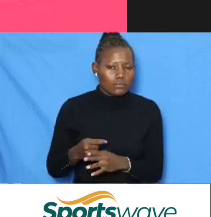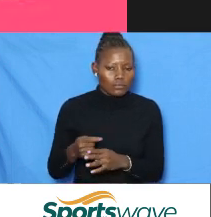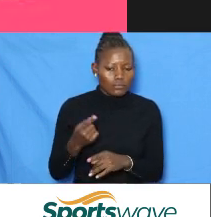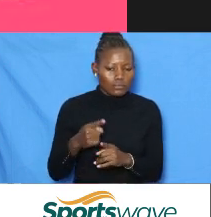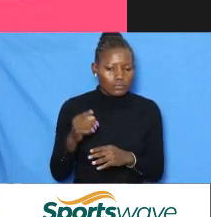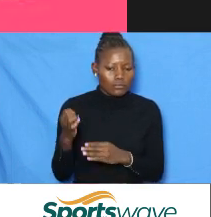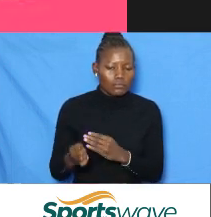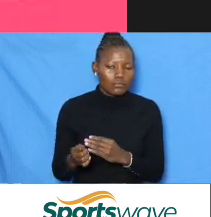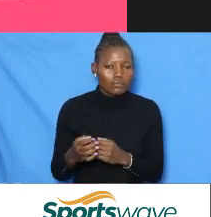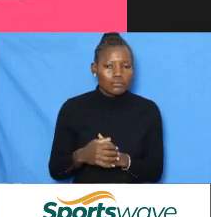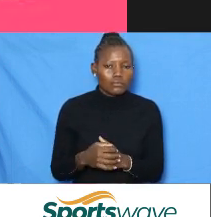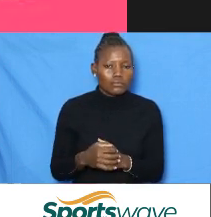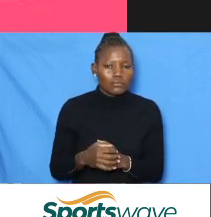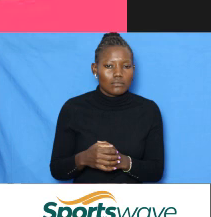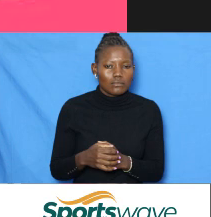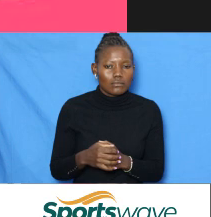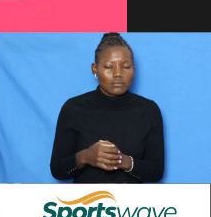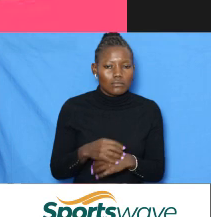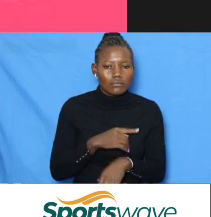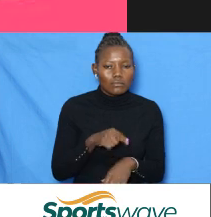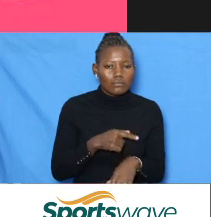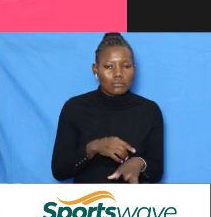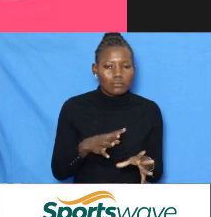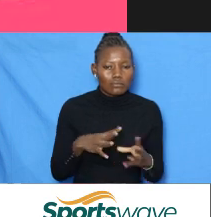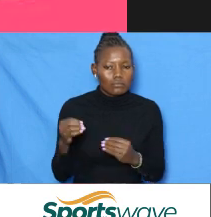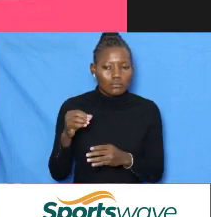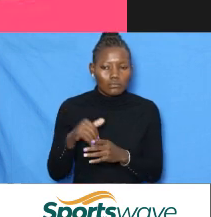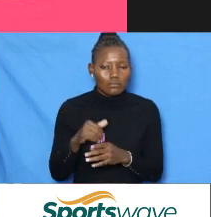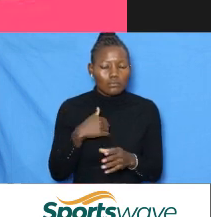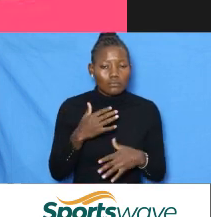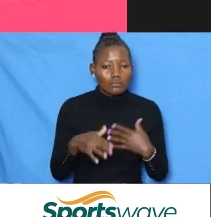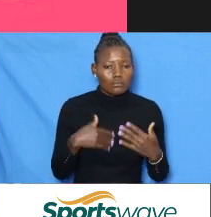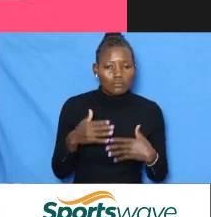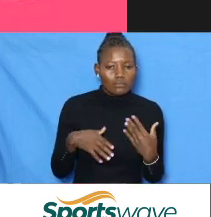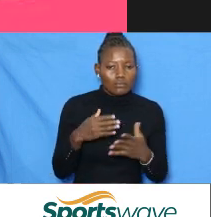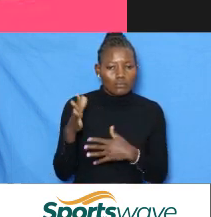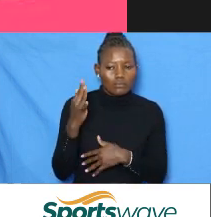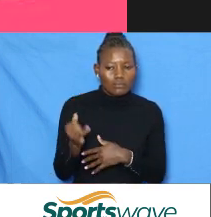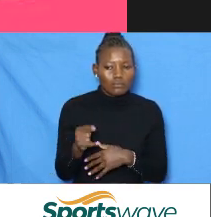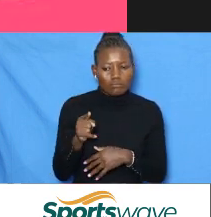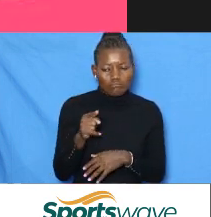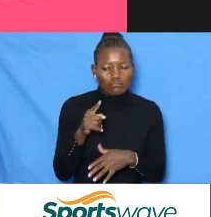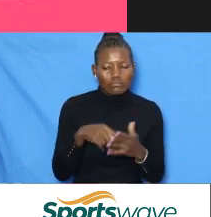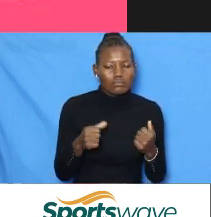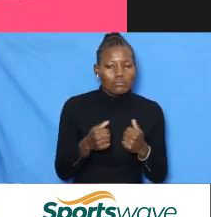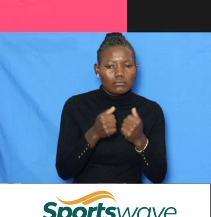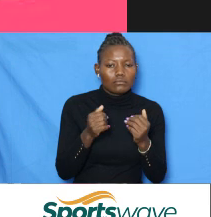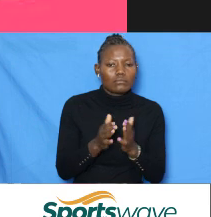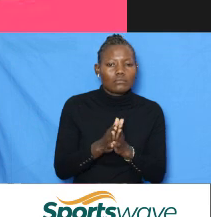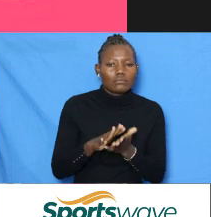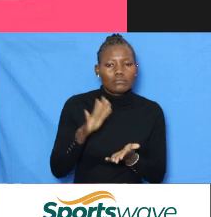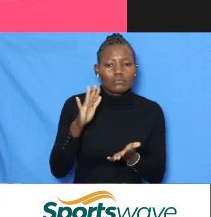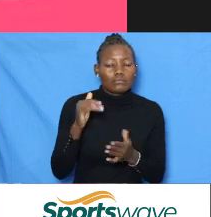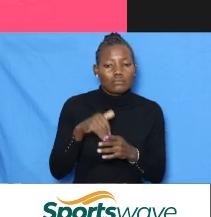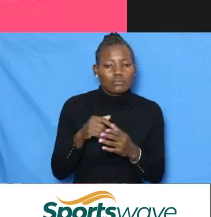of the day, I just quickly come in. And where I got in, I was so very impressed, because it's what is going on, especially in